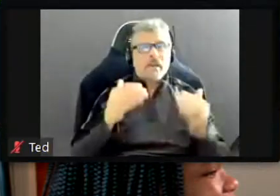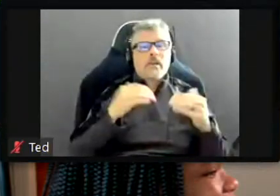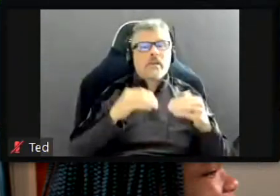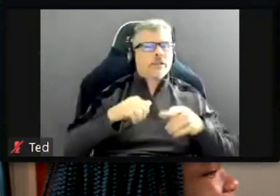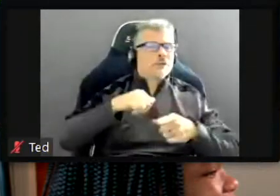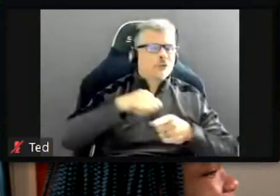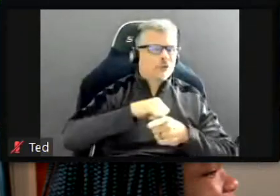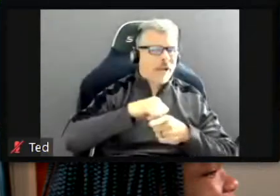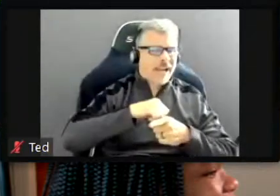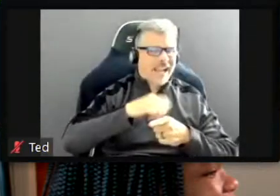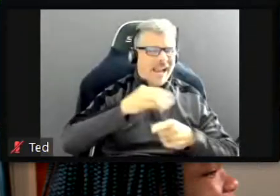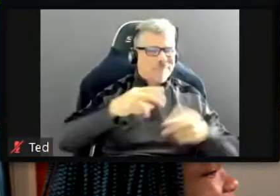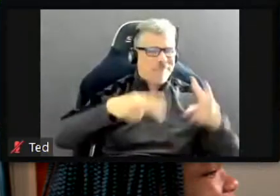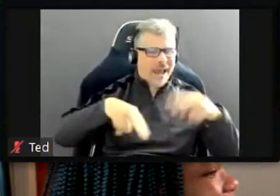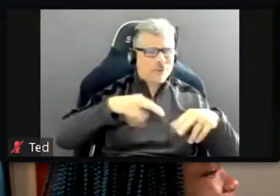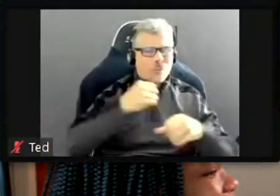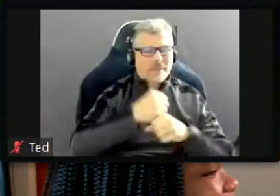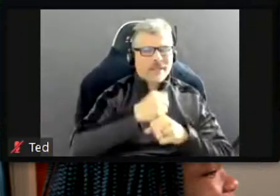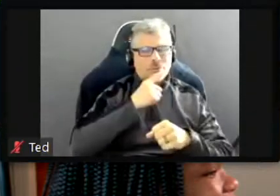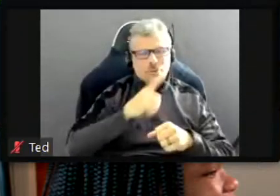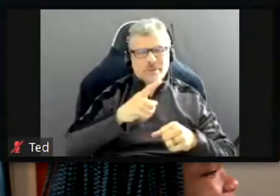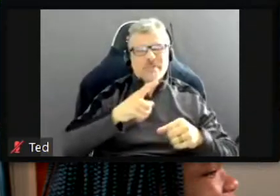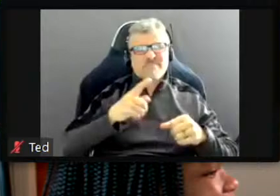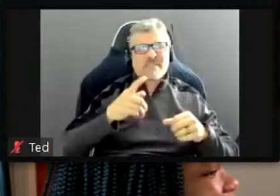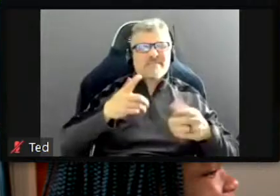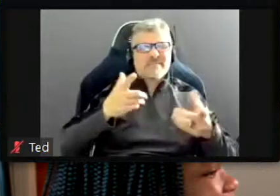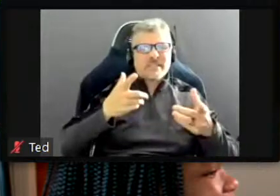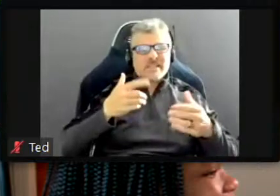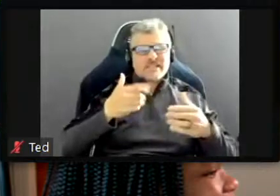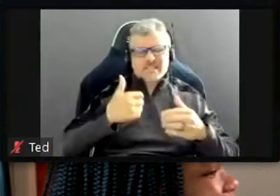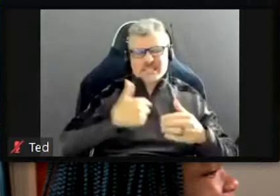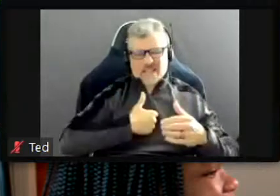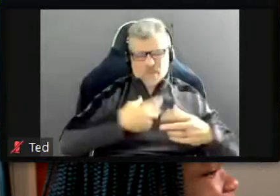monitoring process to facilitate greater self-monitoring within